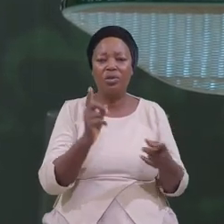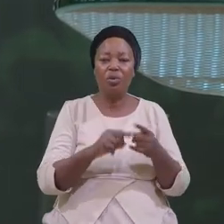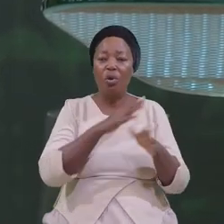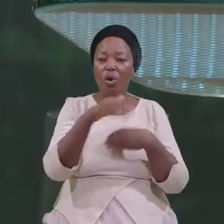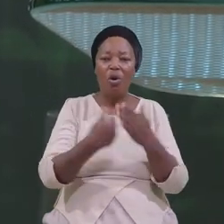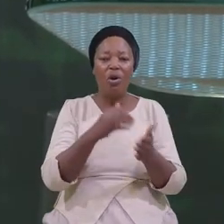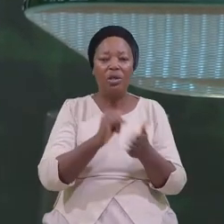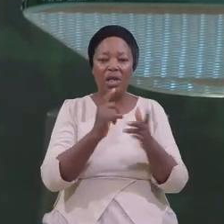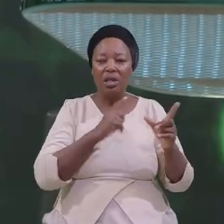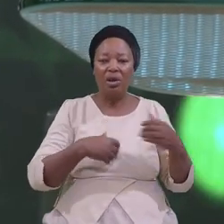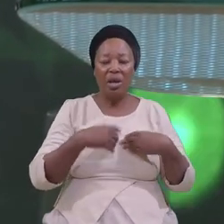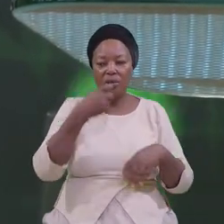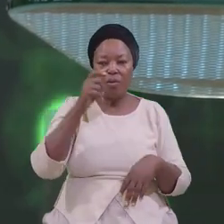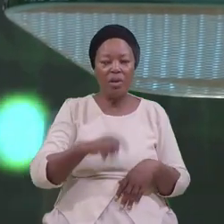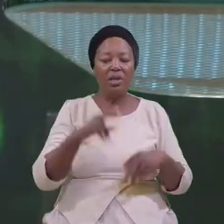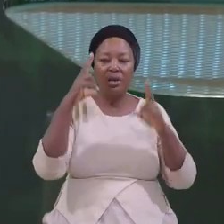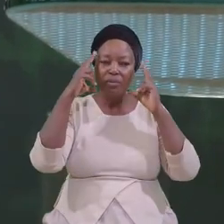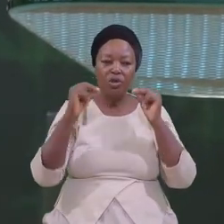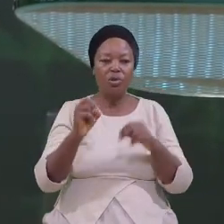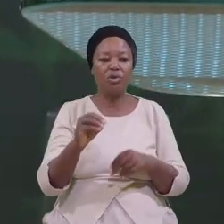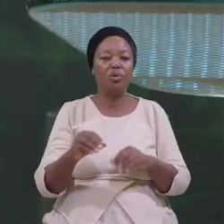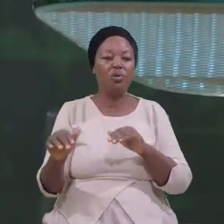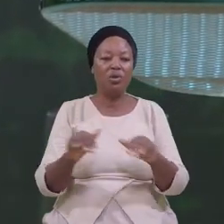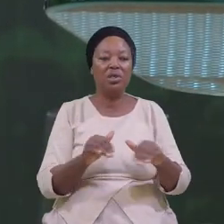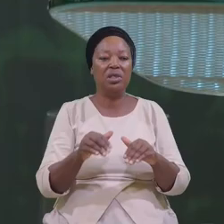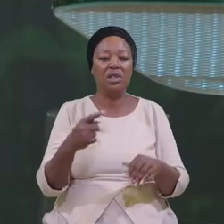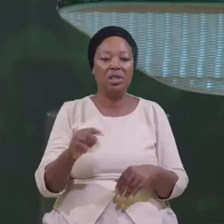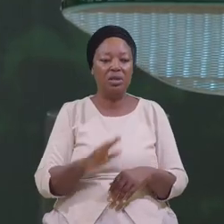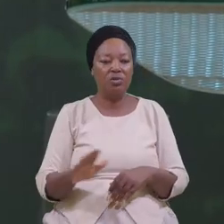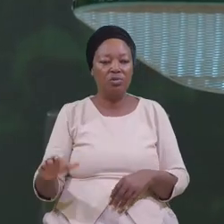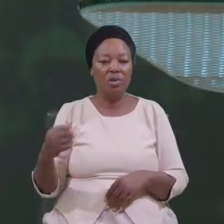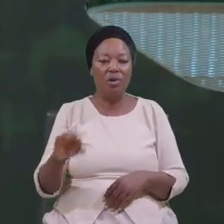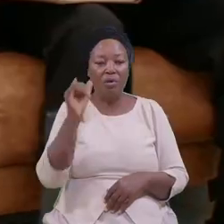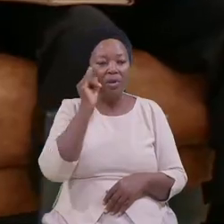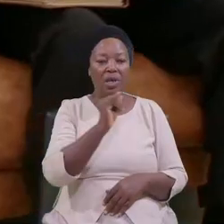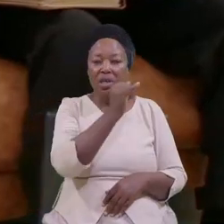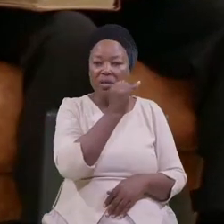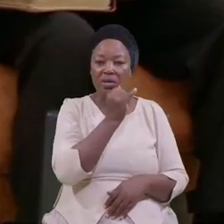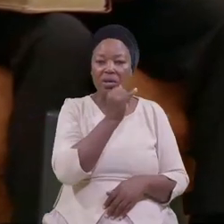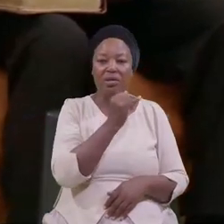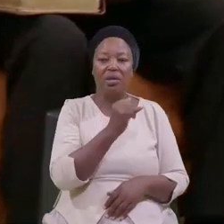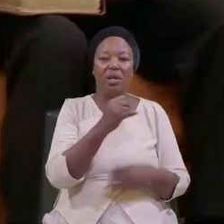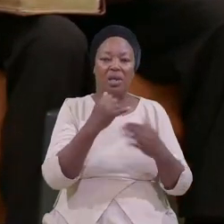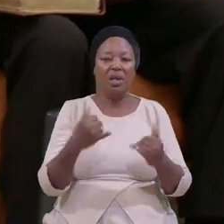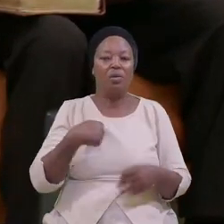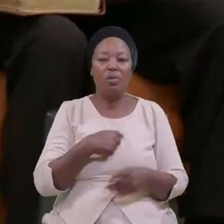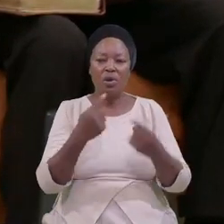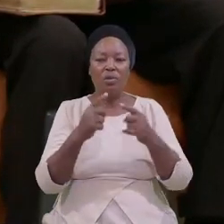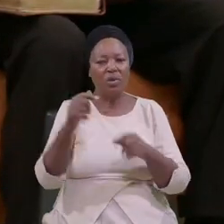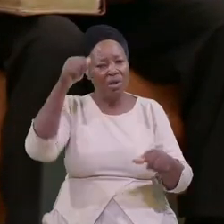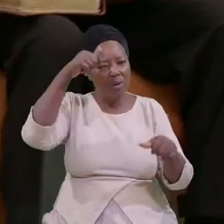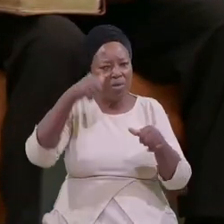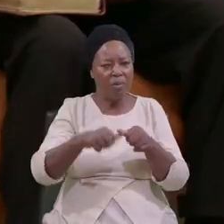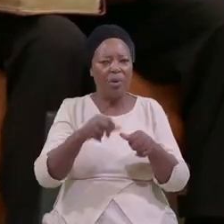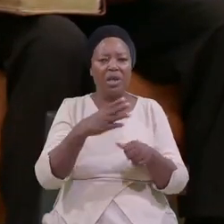had commanded Moses, so did the children of Israel. We come to the remembrance and